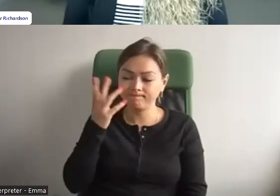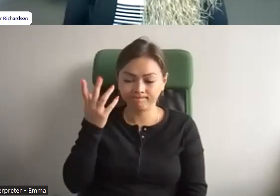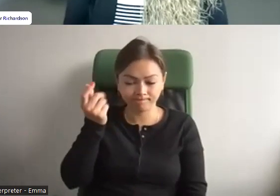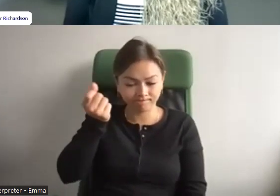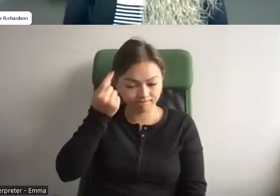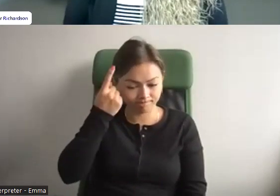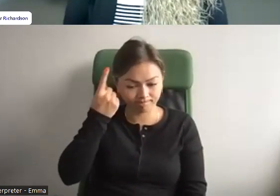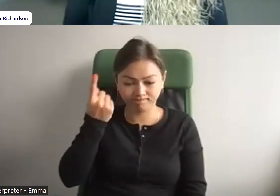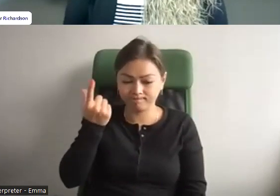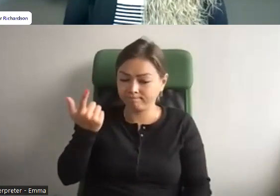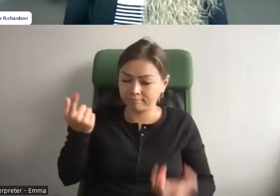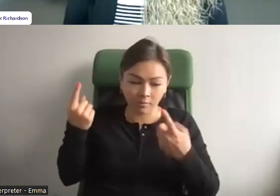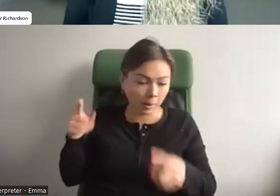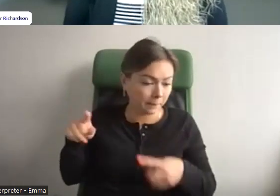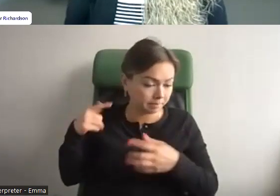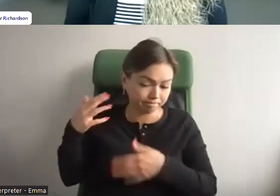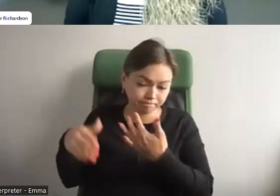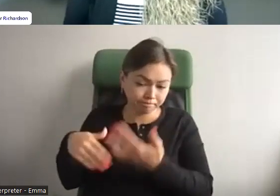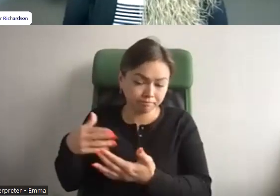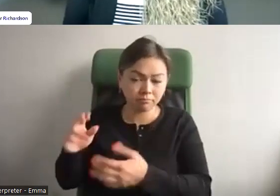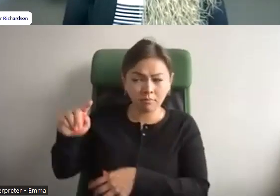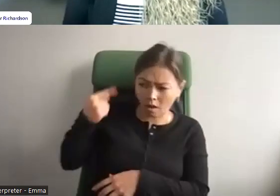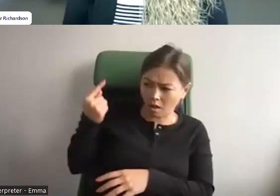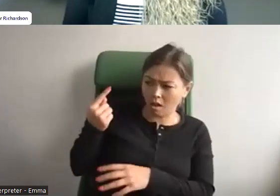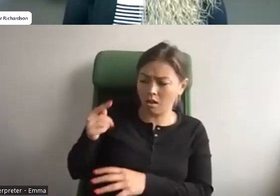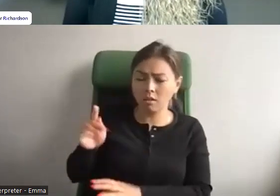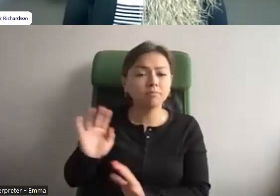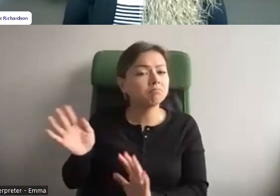it is and not take it personally.